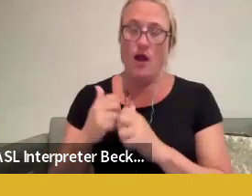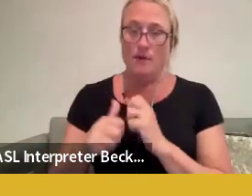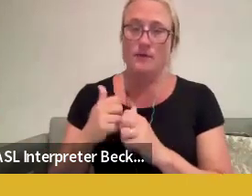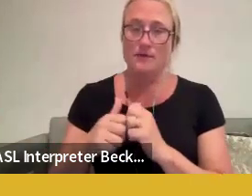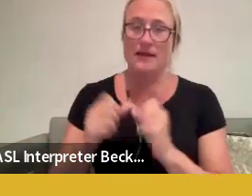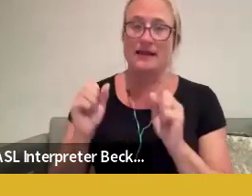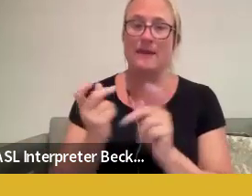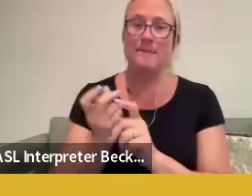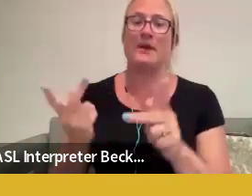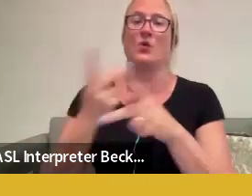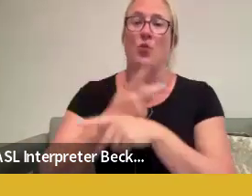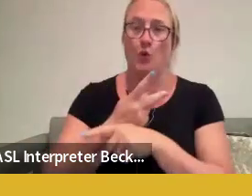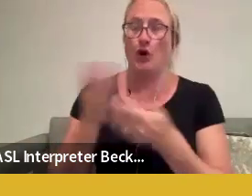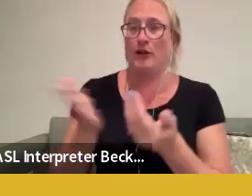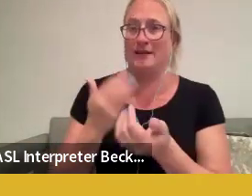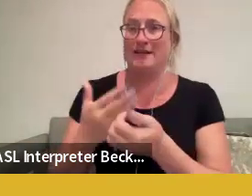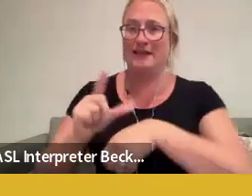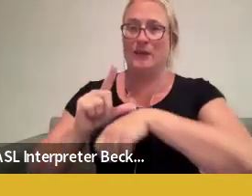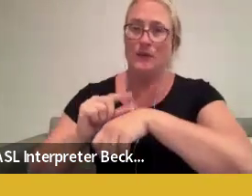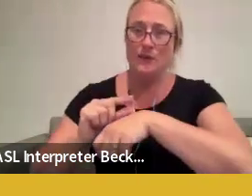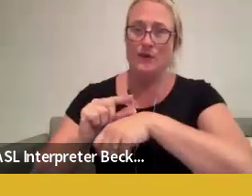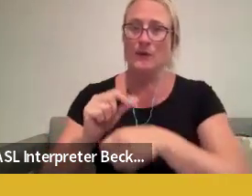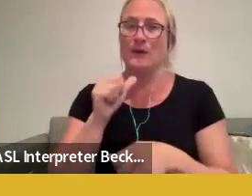risk of dehydration.